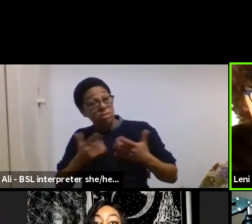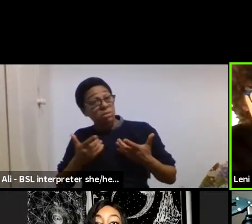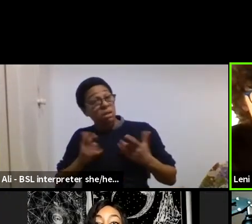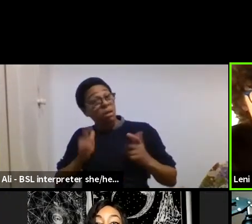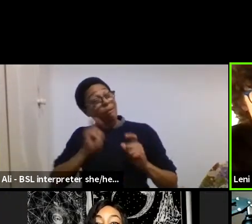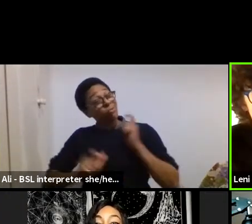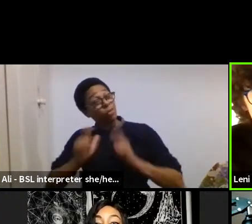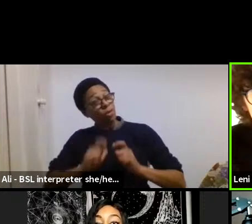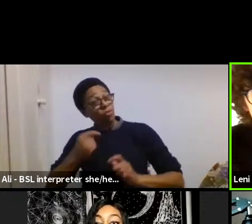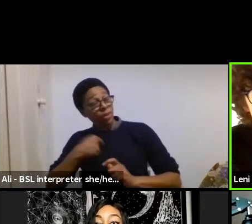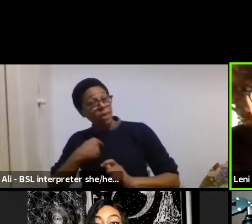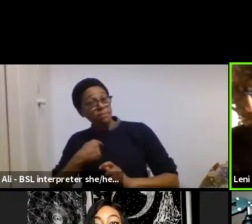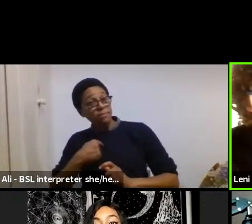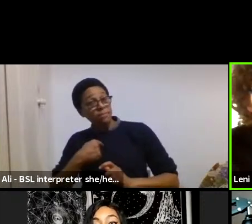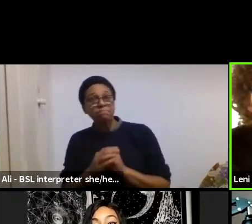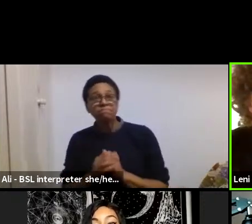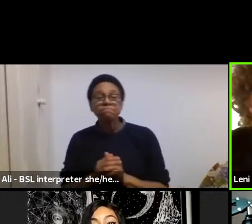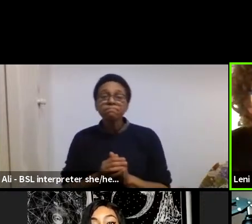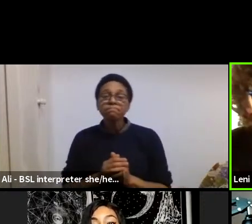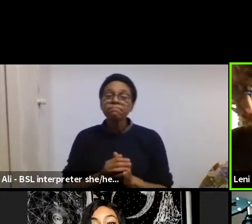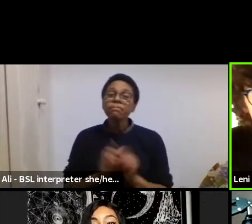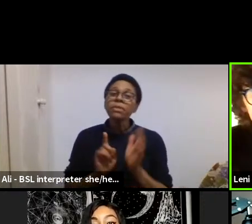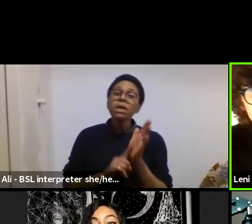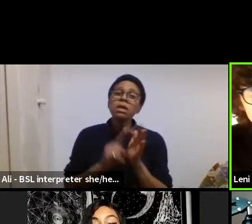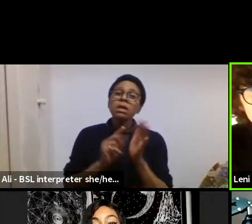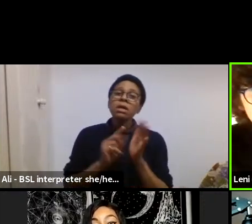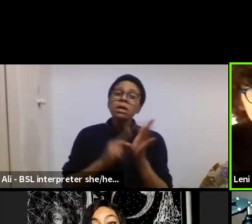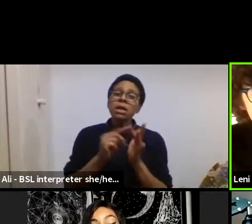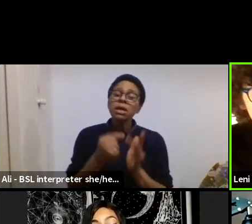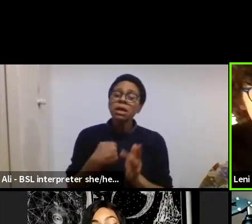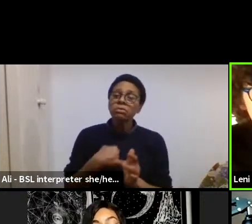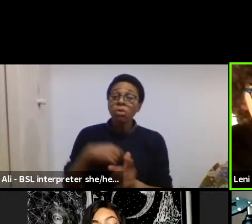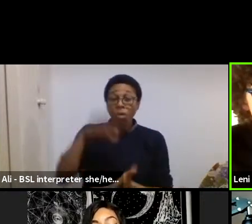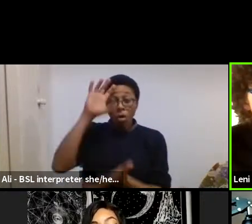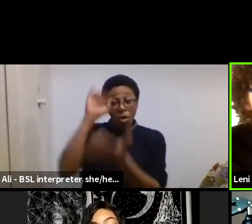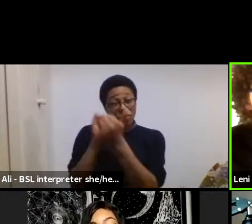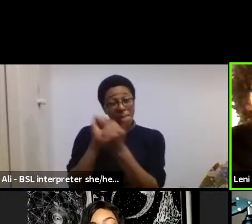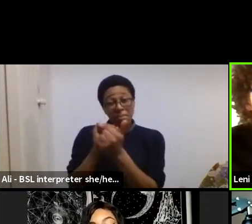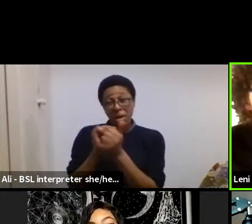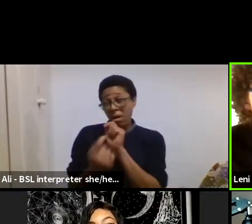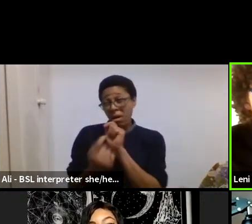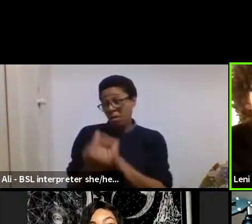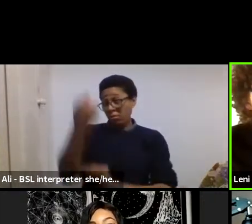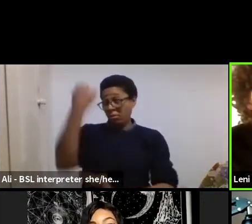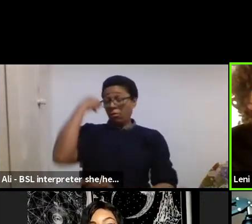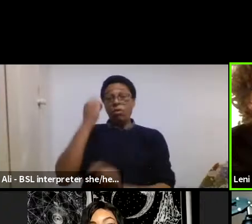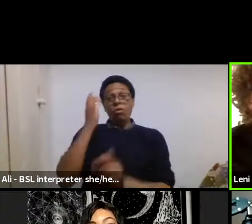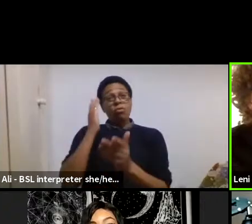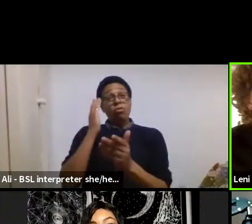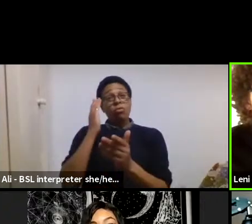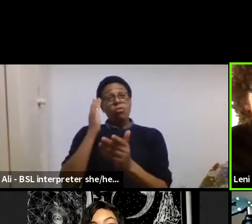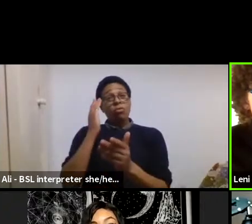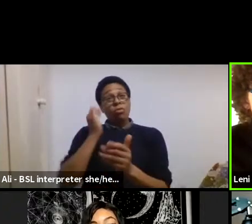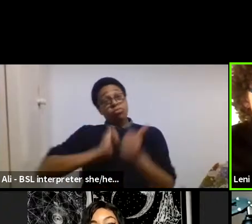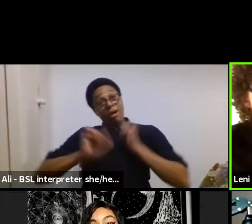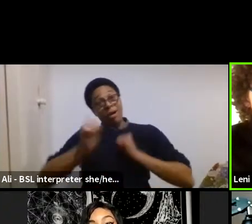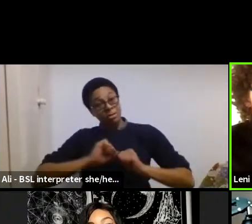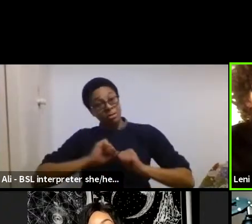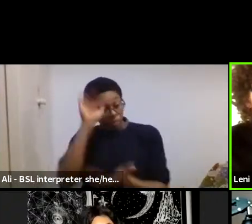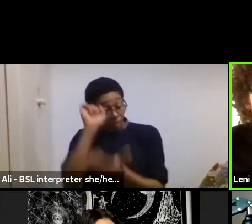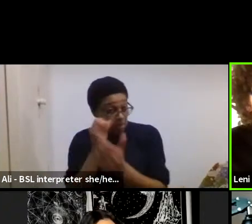yeah, I can identify with that. I remember last Pride I went to in real life when we could do things